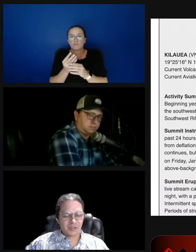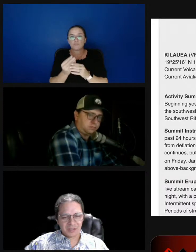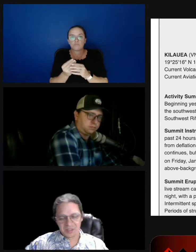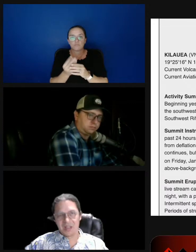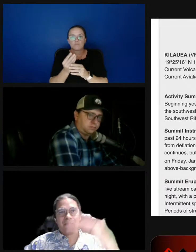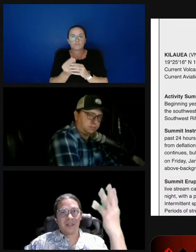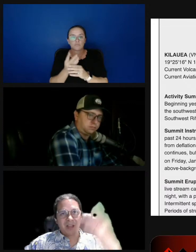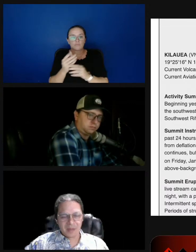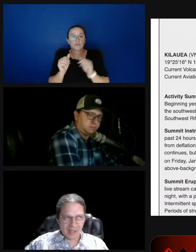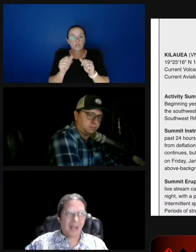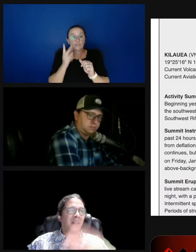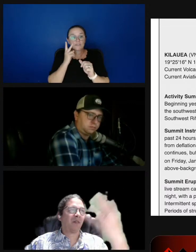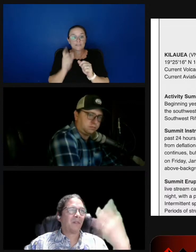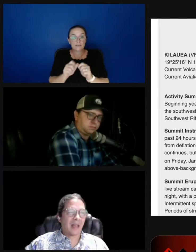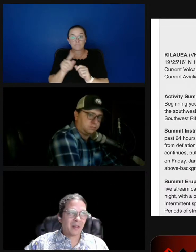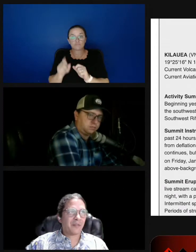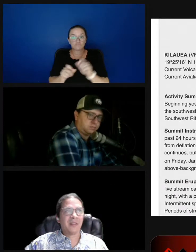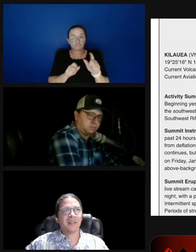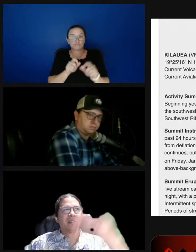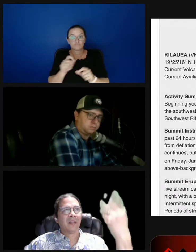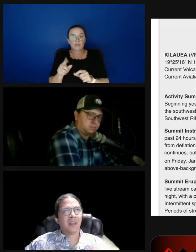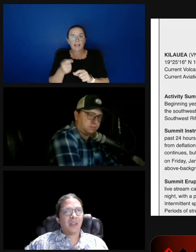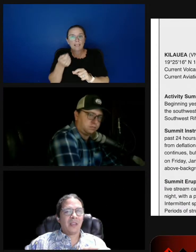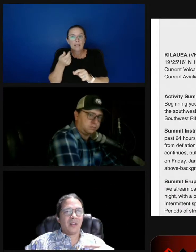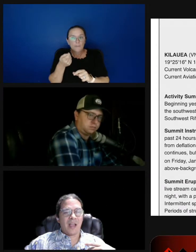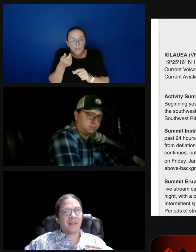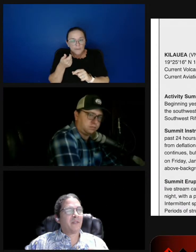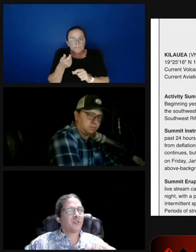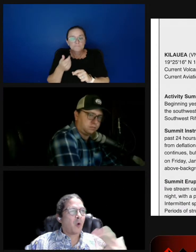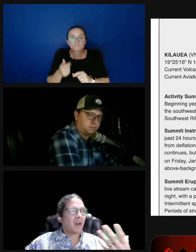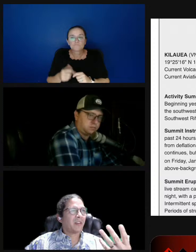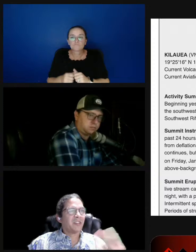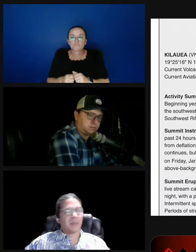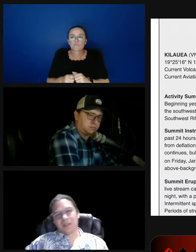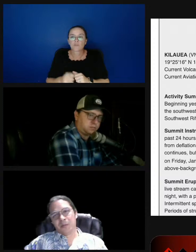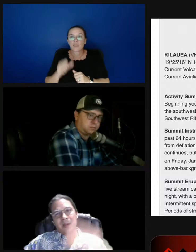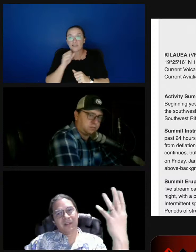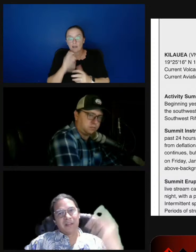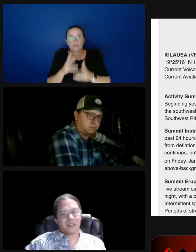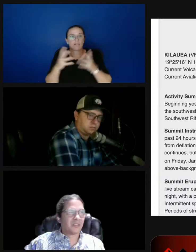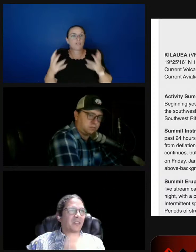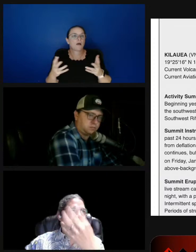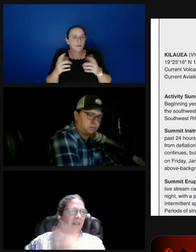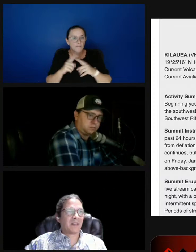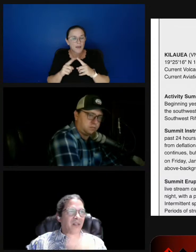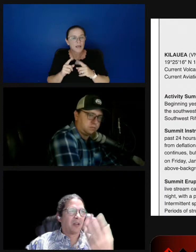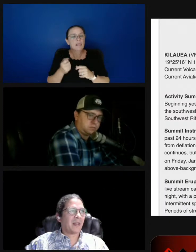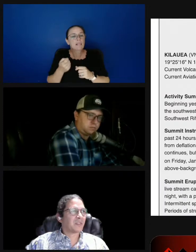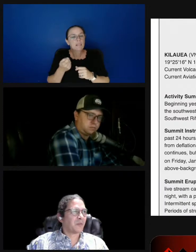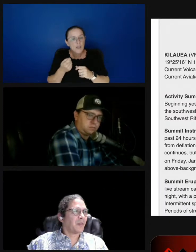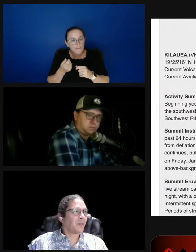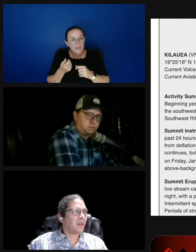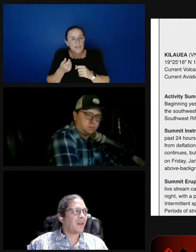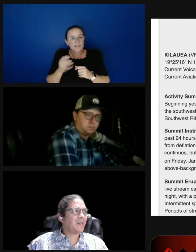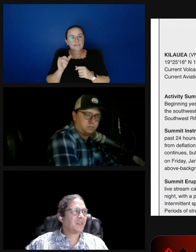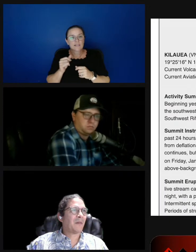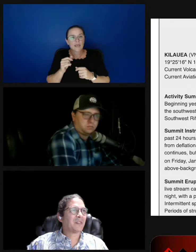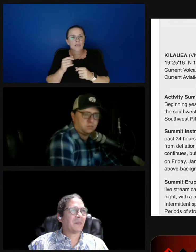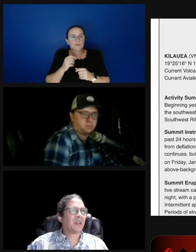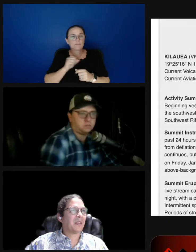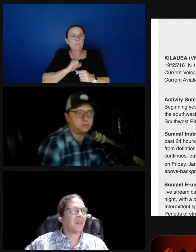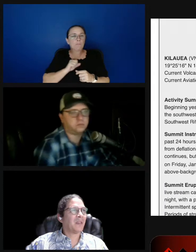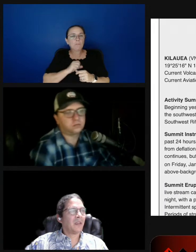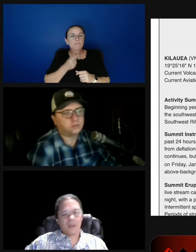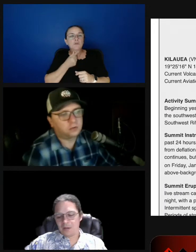you actually could see lava coming out of the vent, and not in huge quantities, but a little bit, and just kind of clearing its throat a little bit there. So that